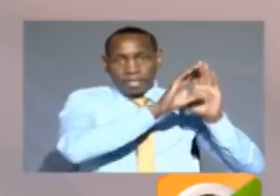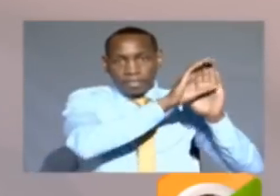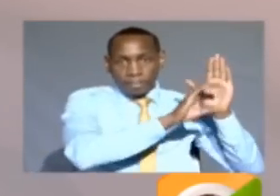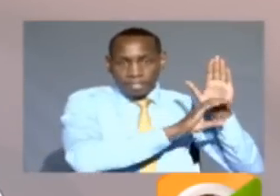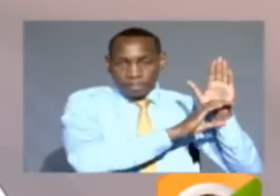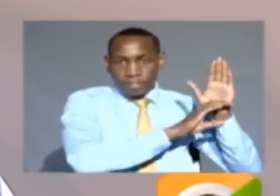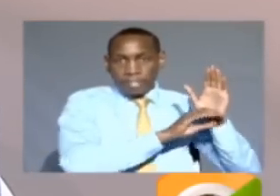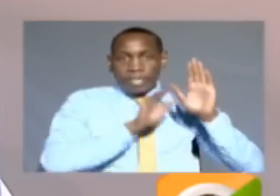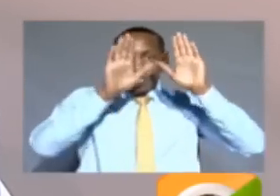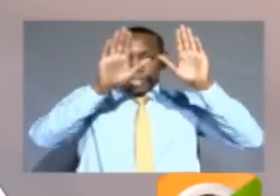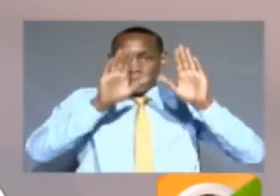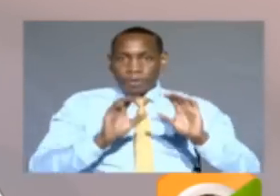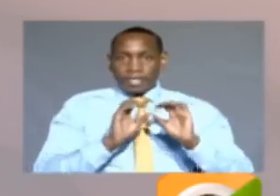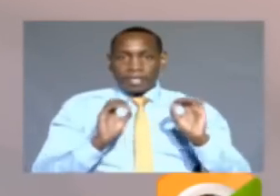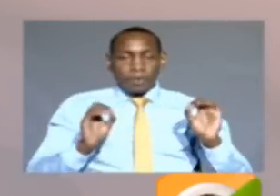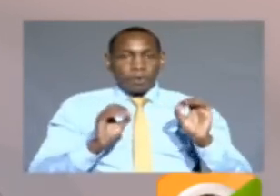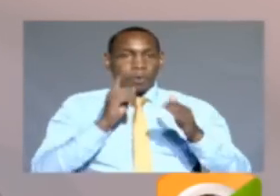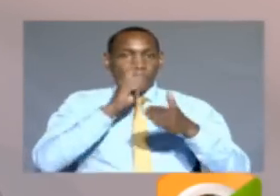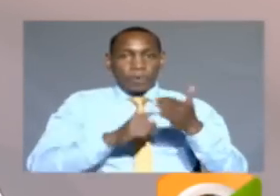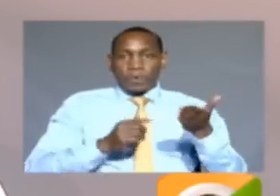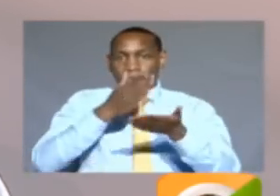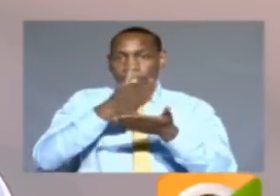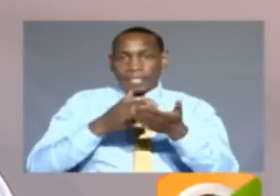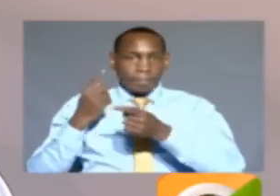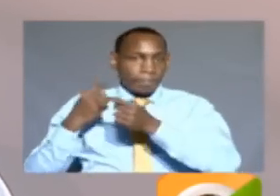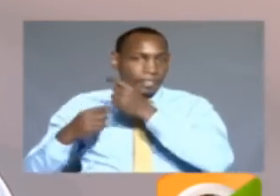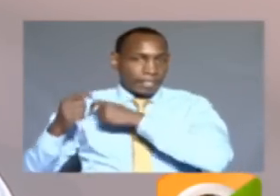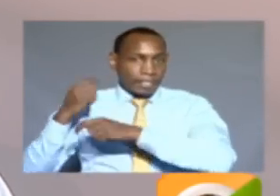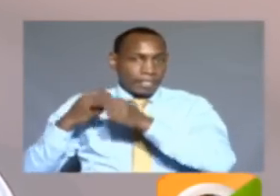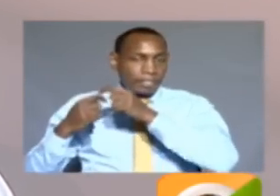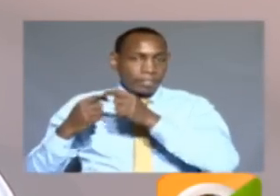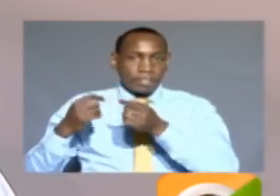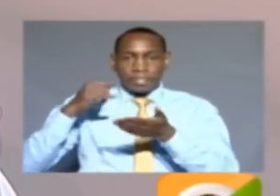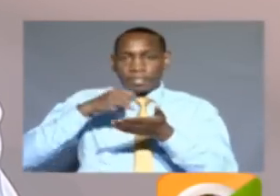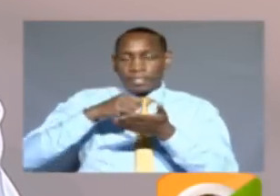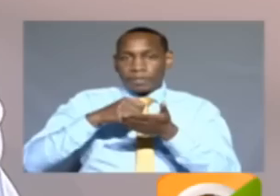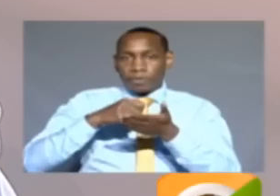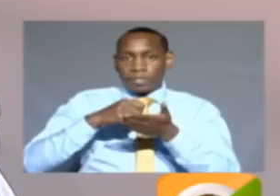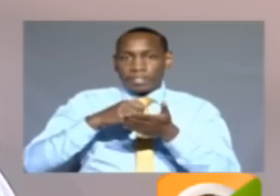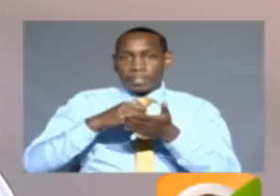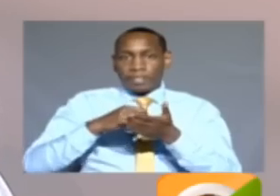So it does not matter what tradition,